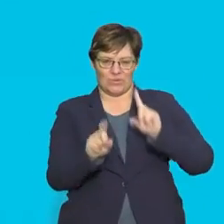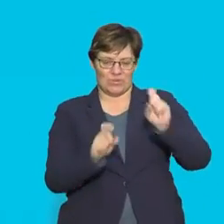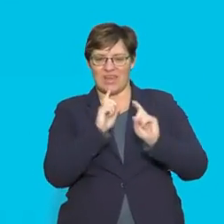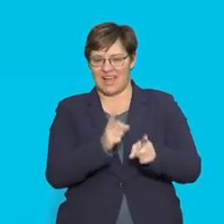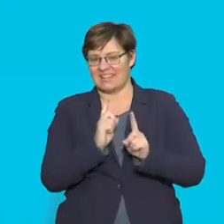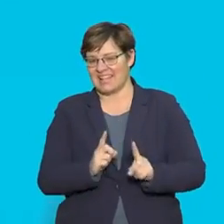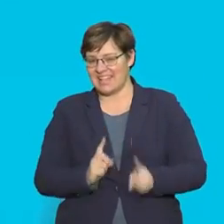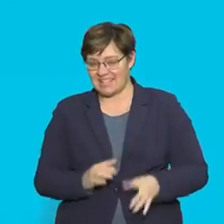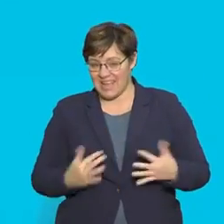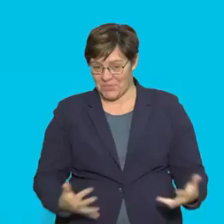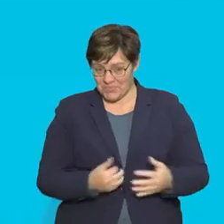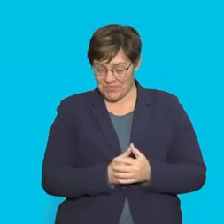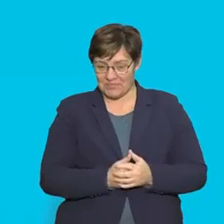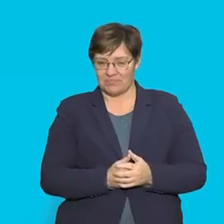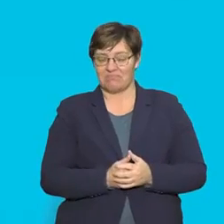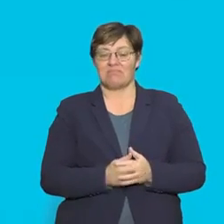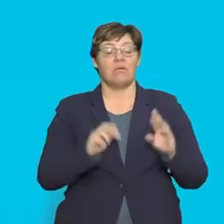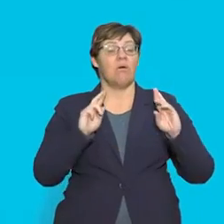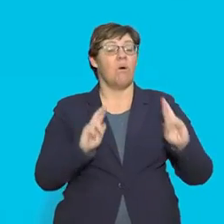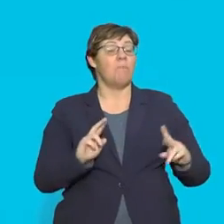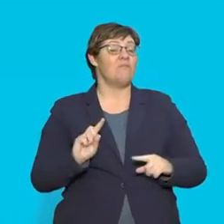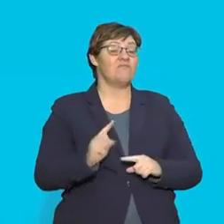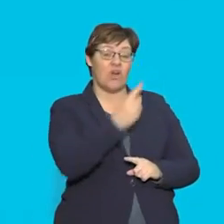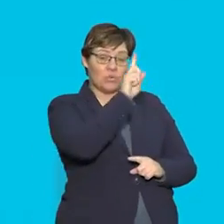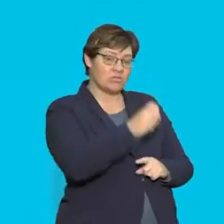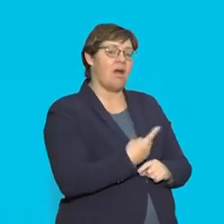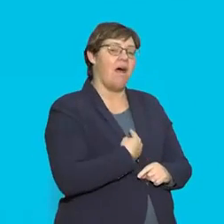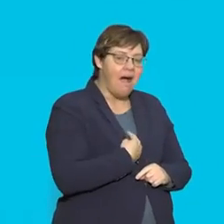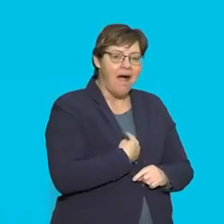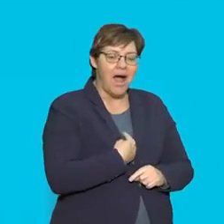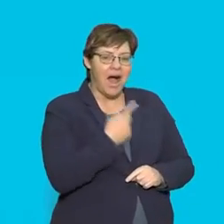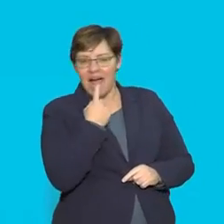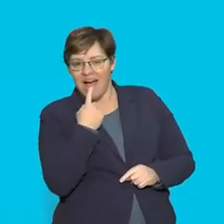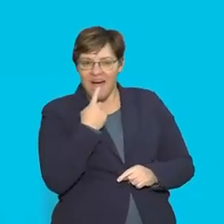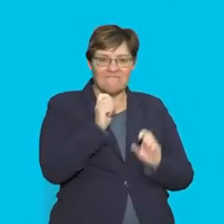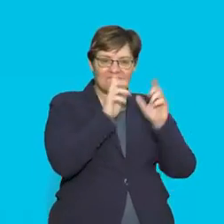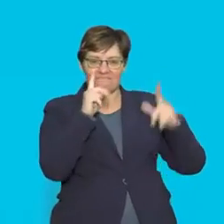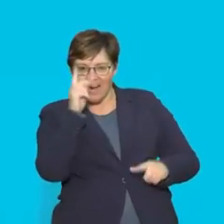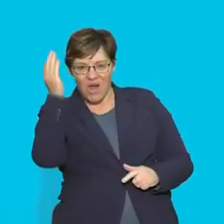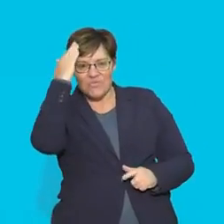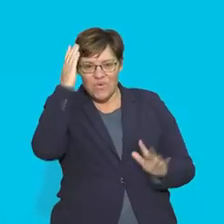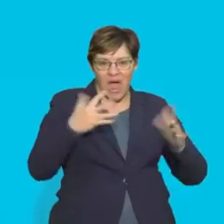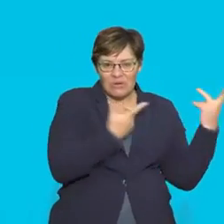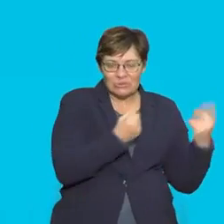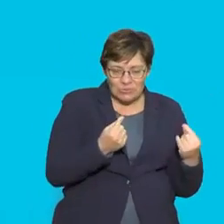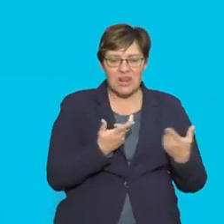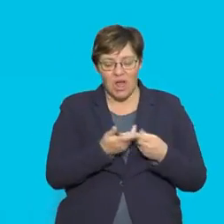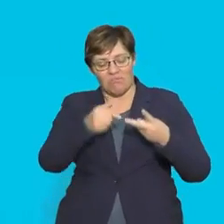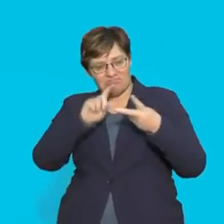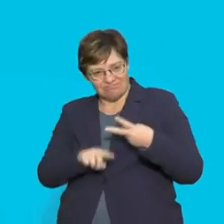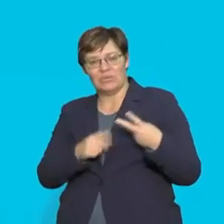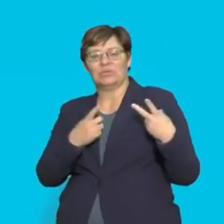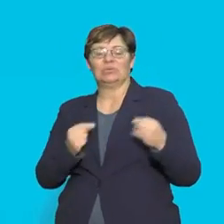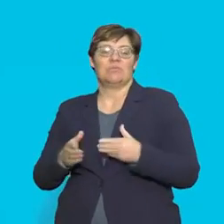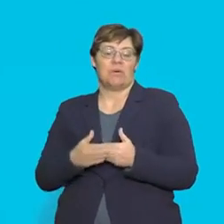to actually answering these questions with me. I hope the very first question we did was like an eye-opener of what we are going to try